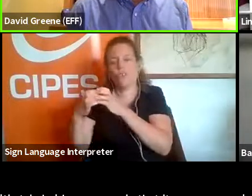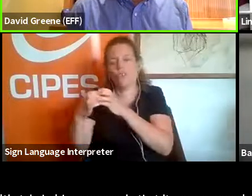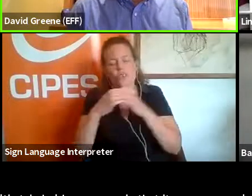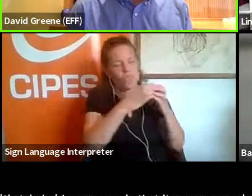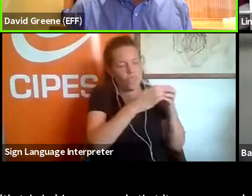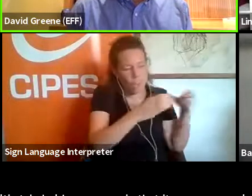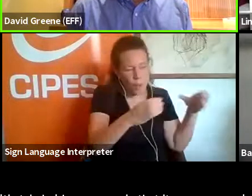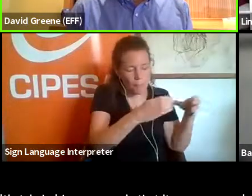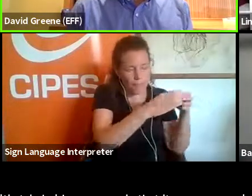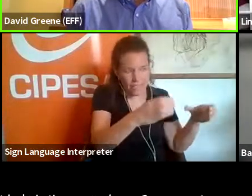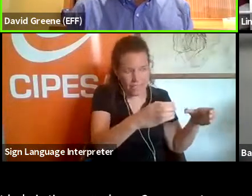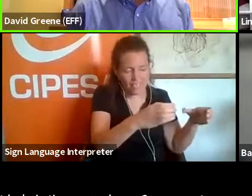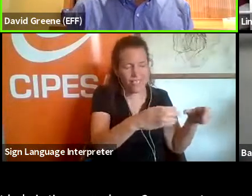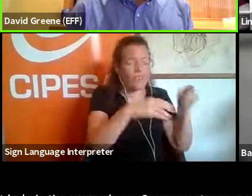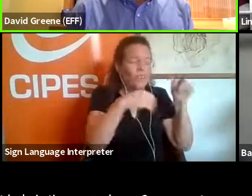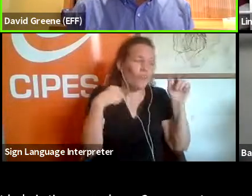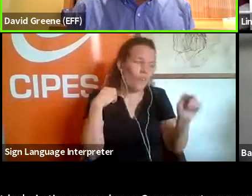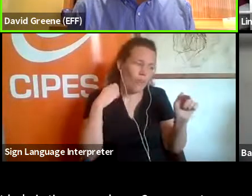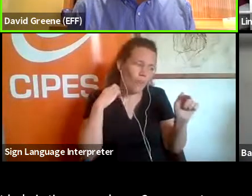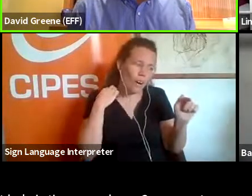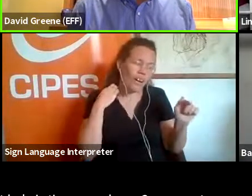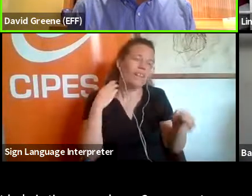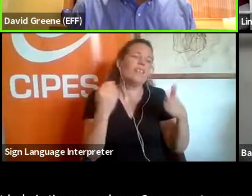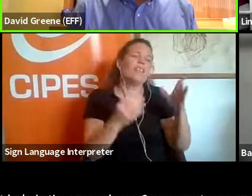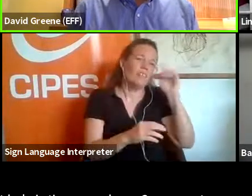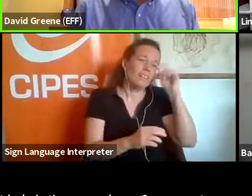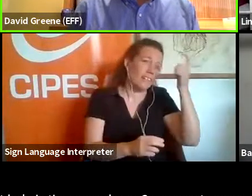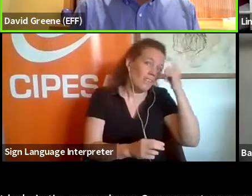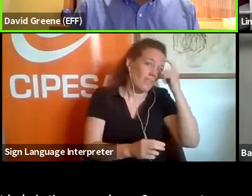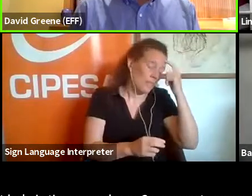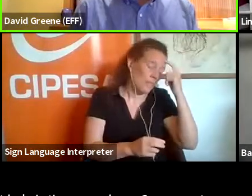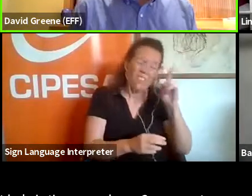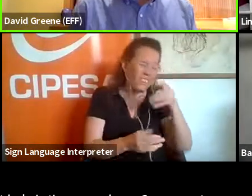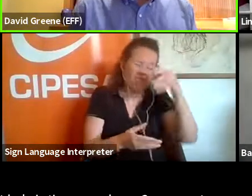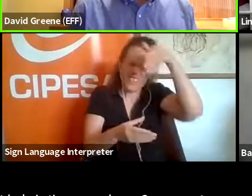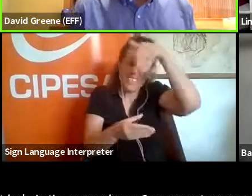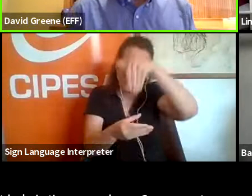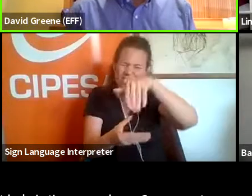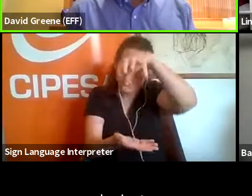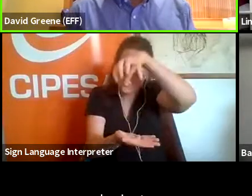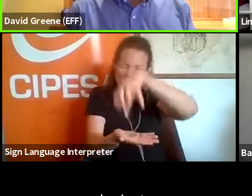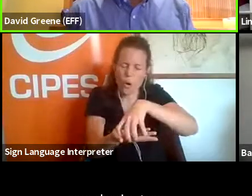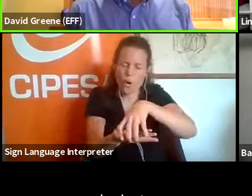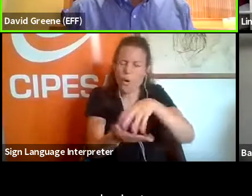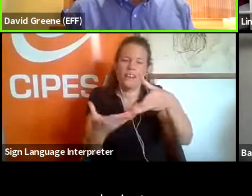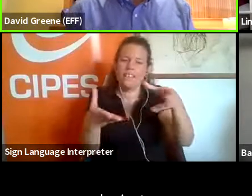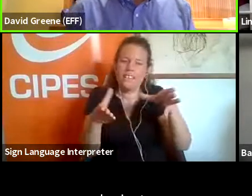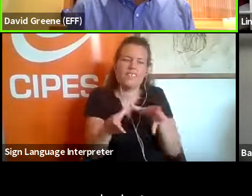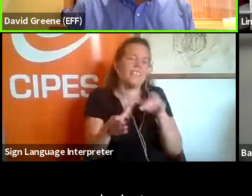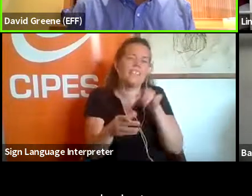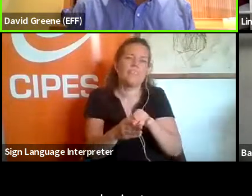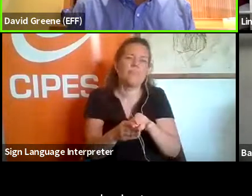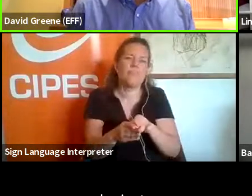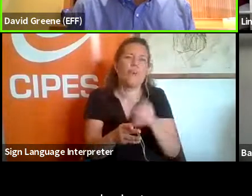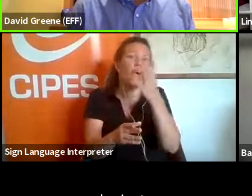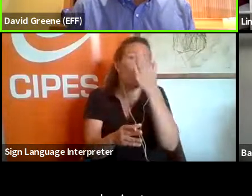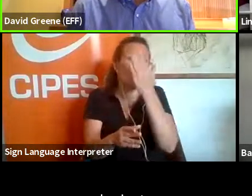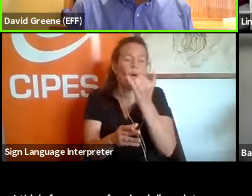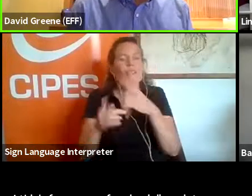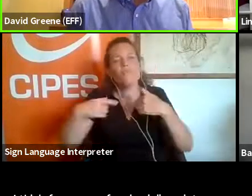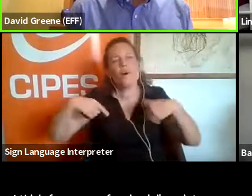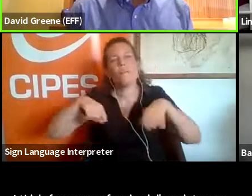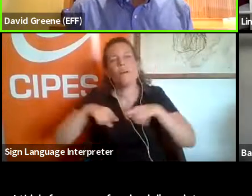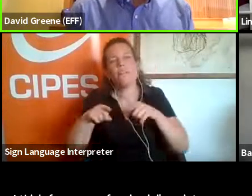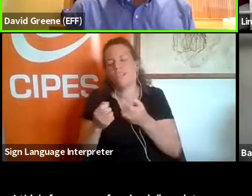governments among the core planning team. I think for many of us in civil society,